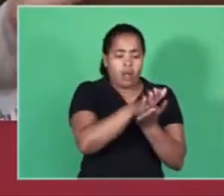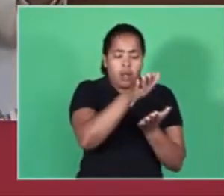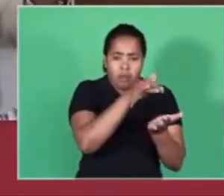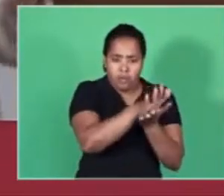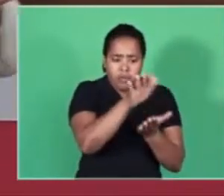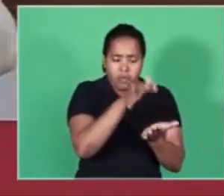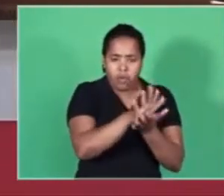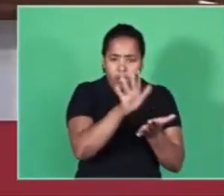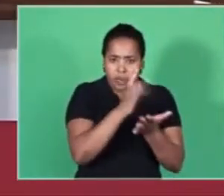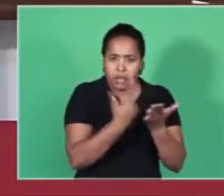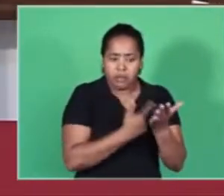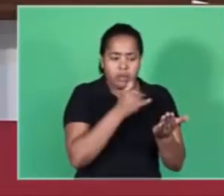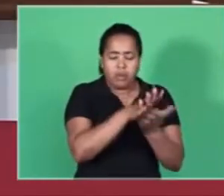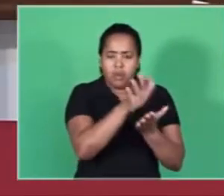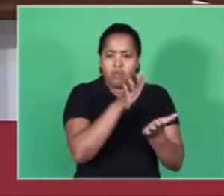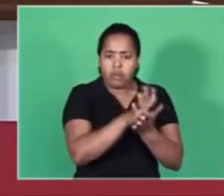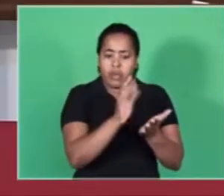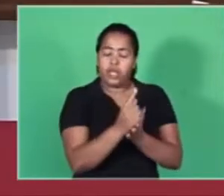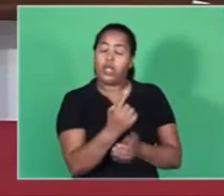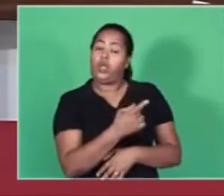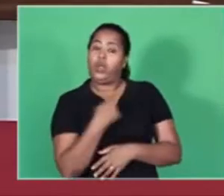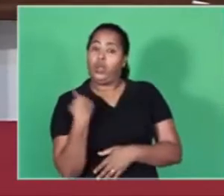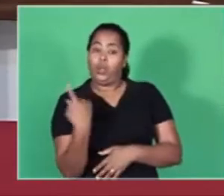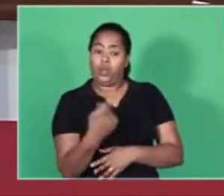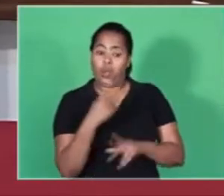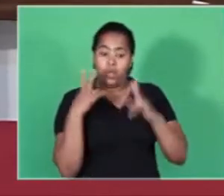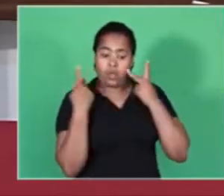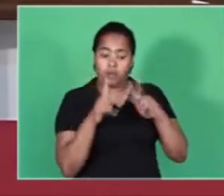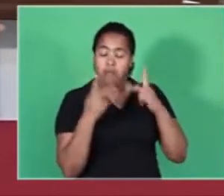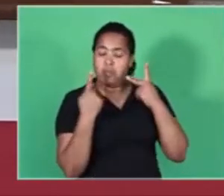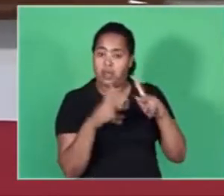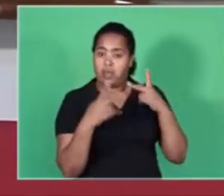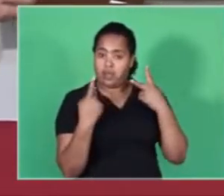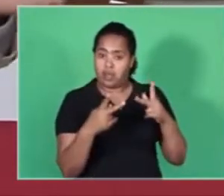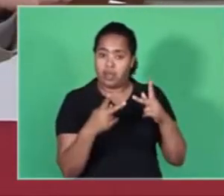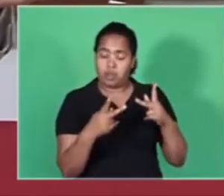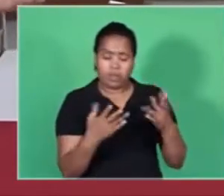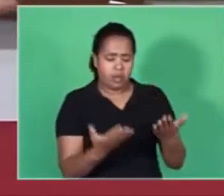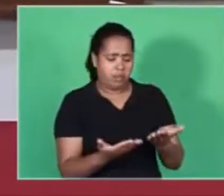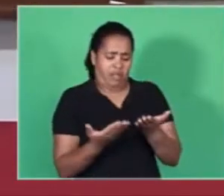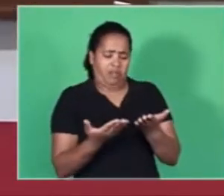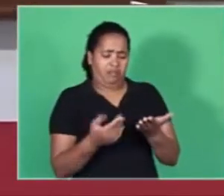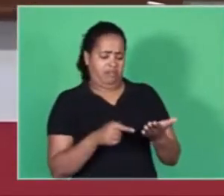was published in the 70s that we preach when we left.